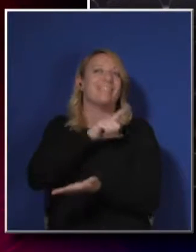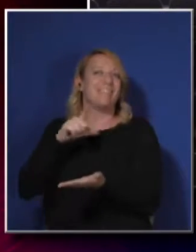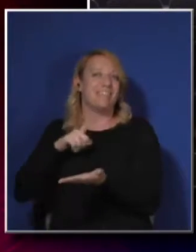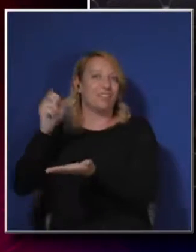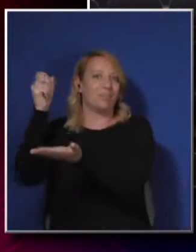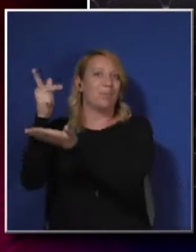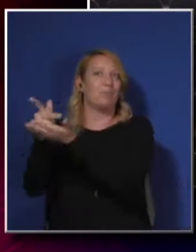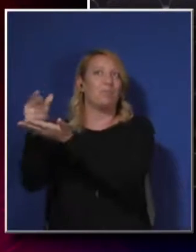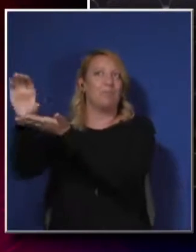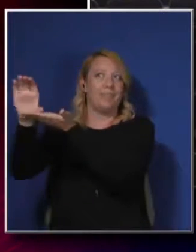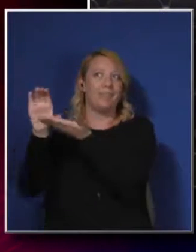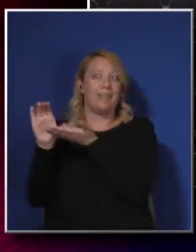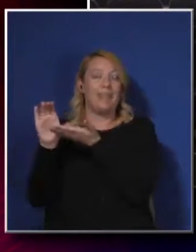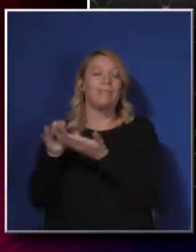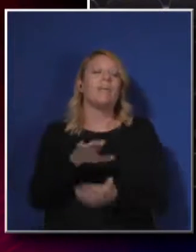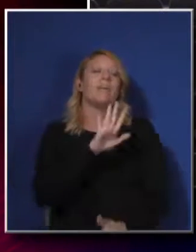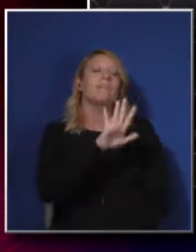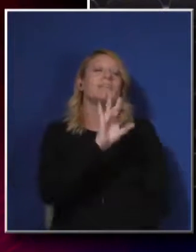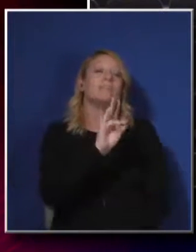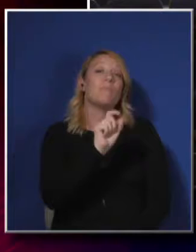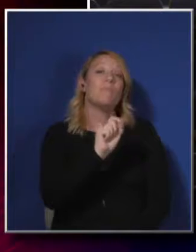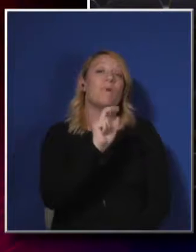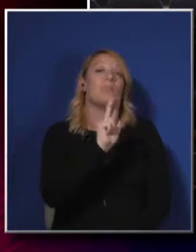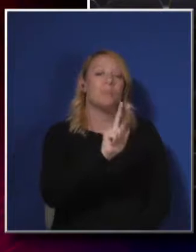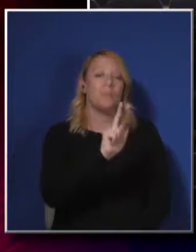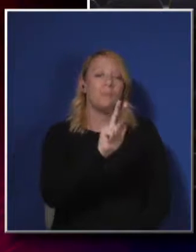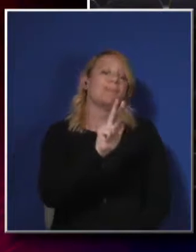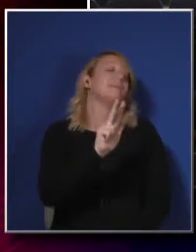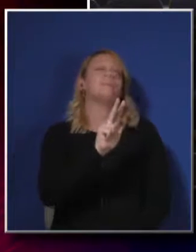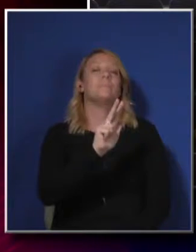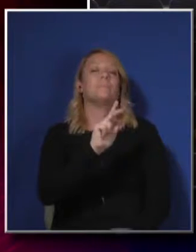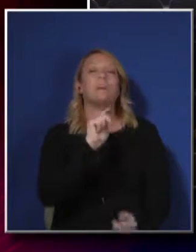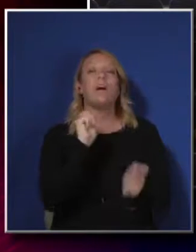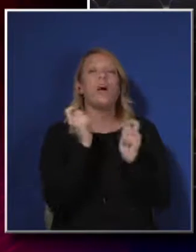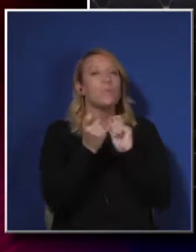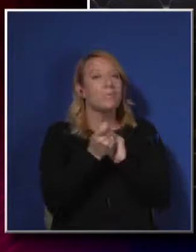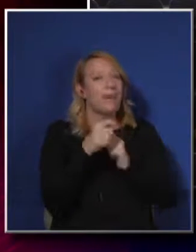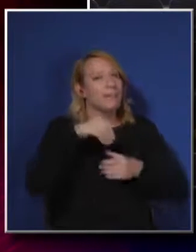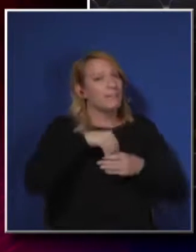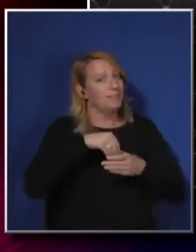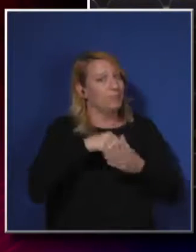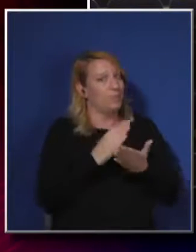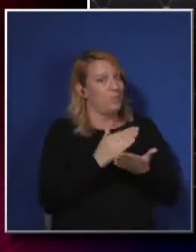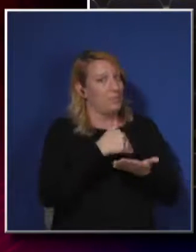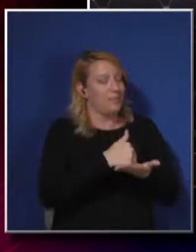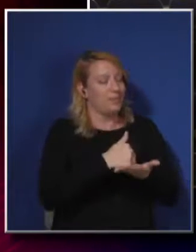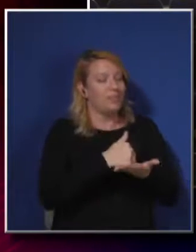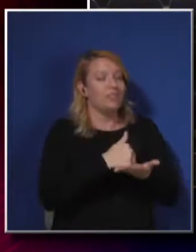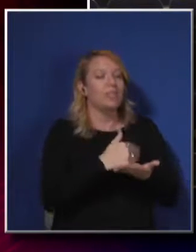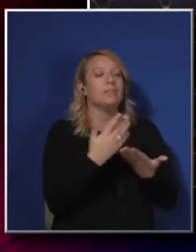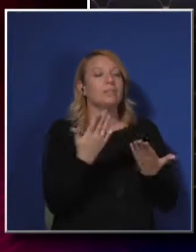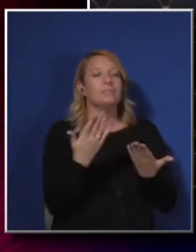legislature. The $57.3 million is our revised internal budget based on more up-to-date